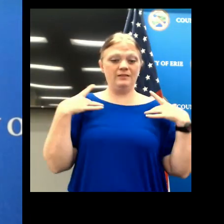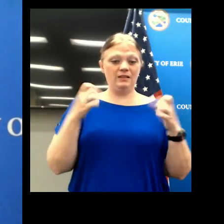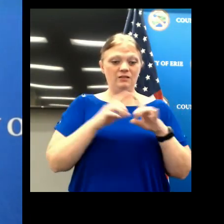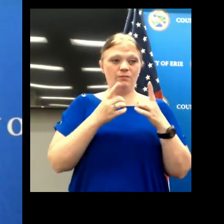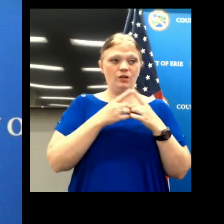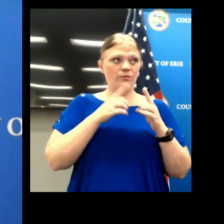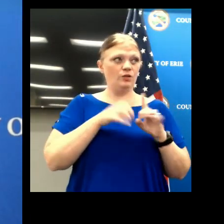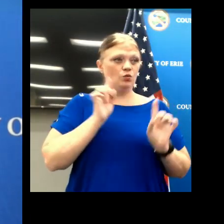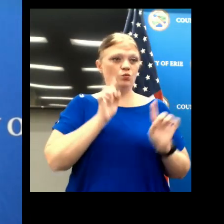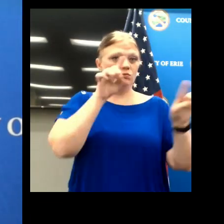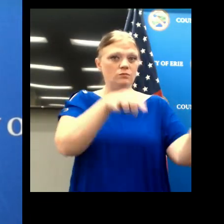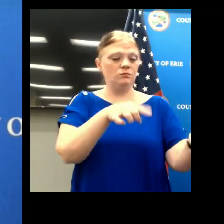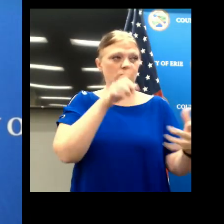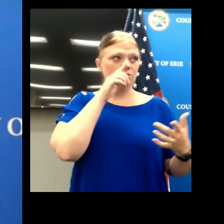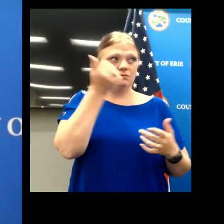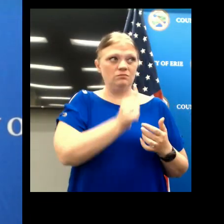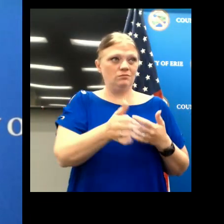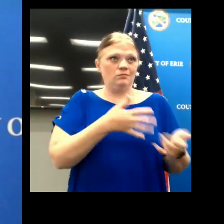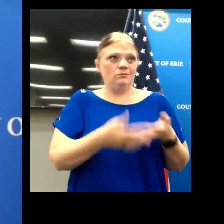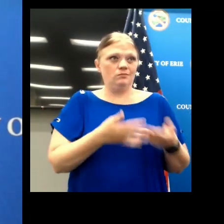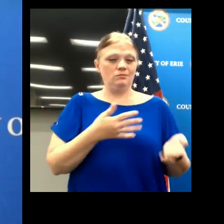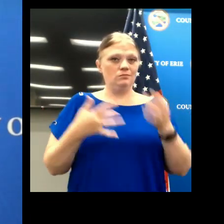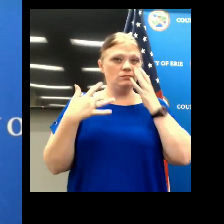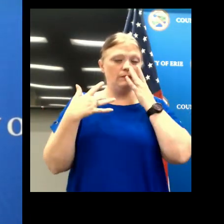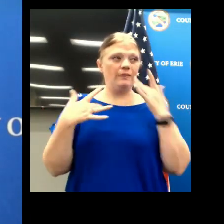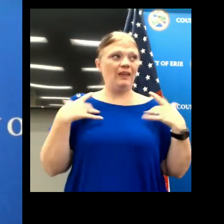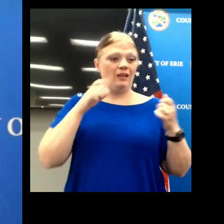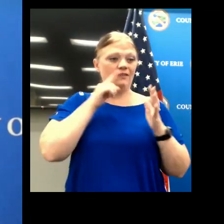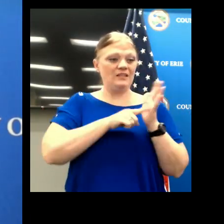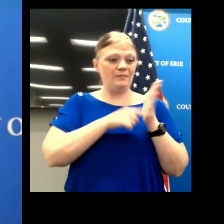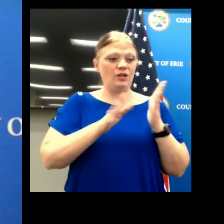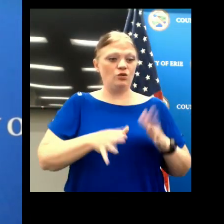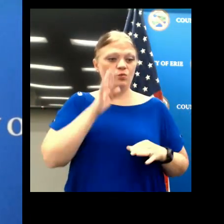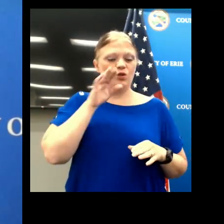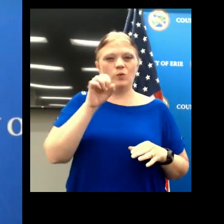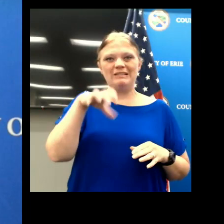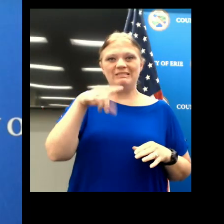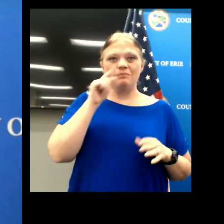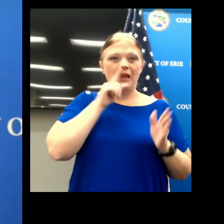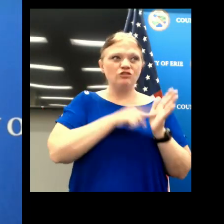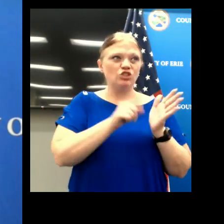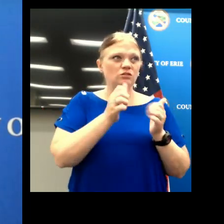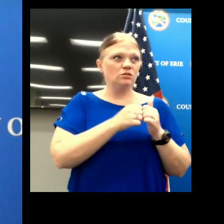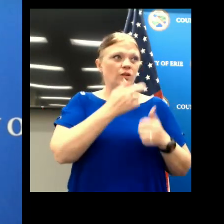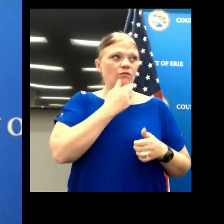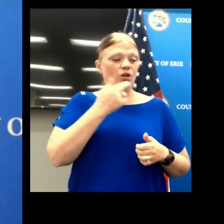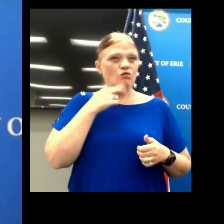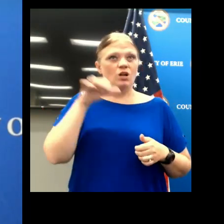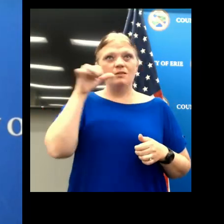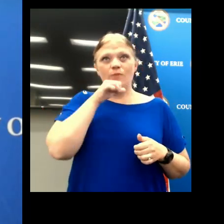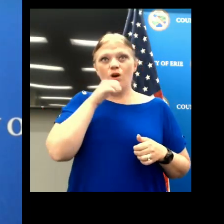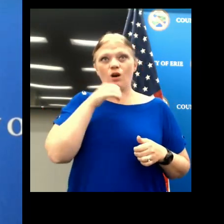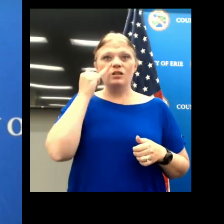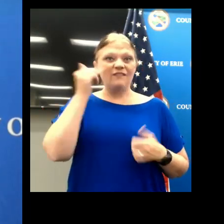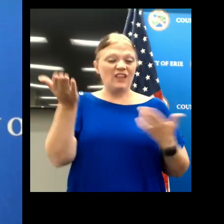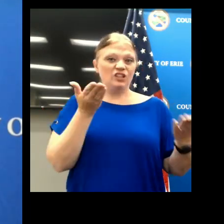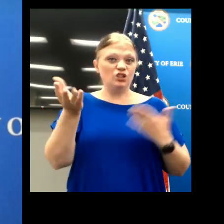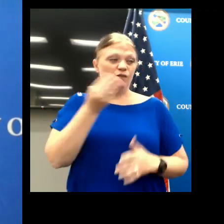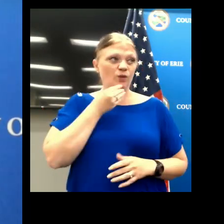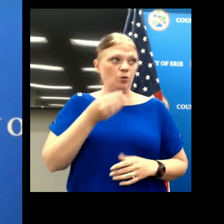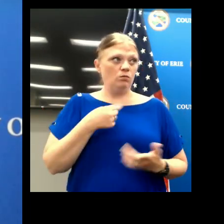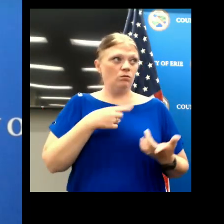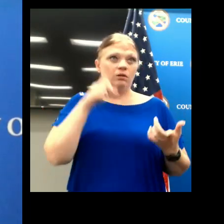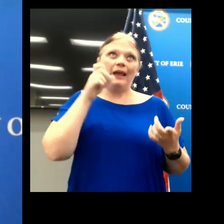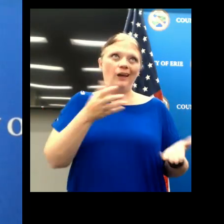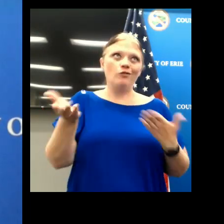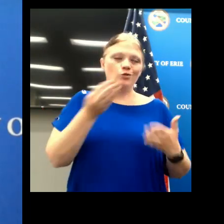anyway. Our health inspectors would be going out and doing spot checks with regards to restaurants and bars if they serve food, and now they have to